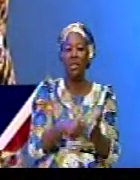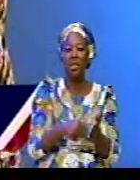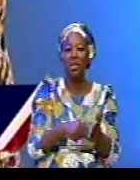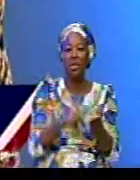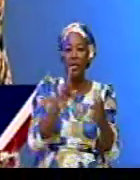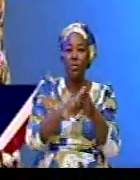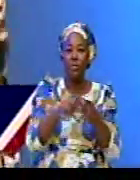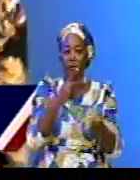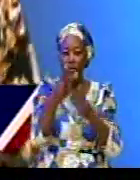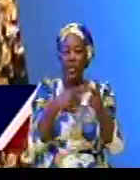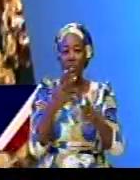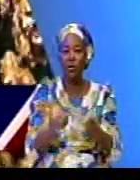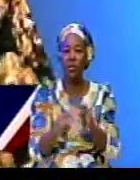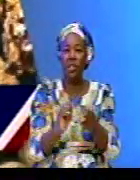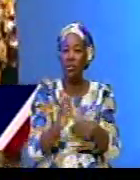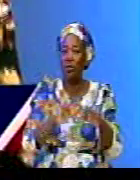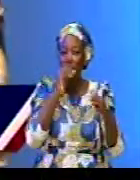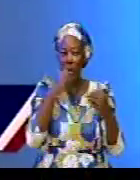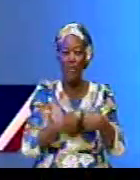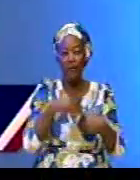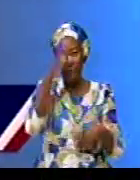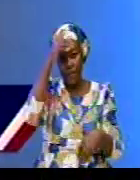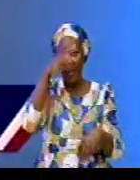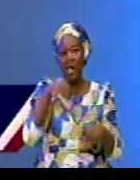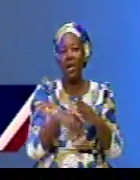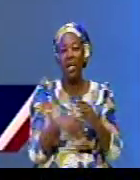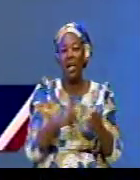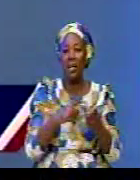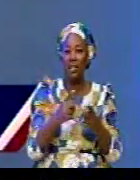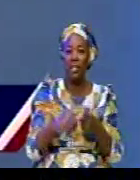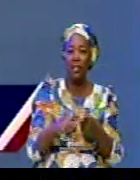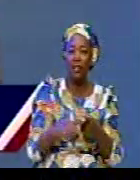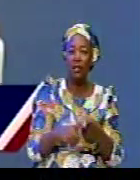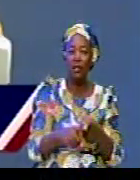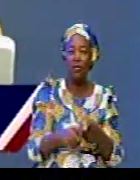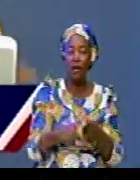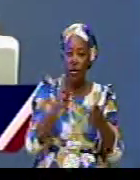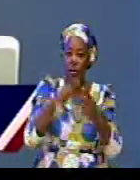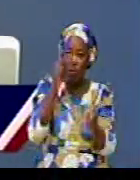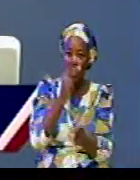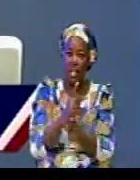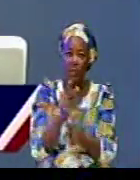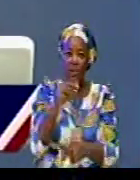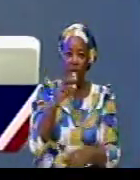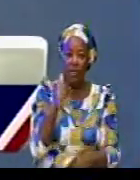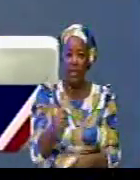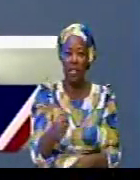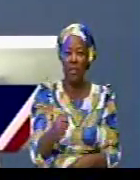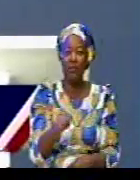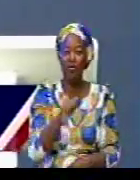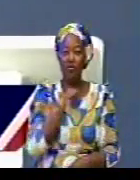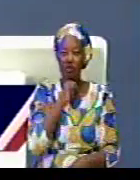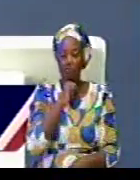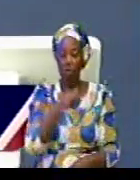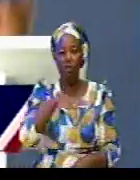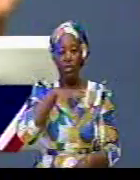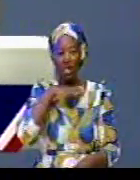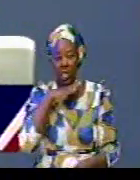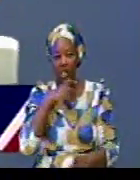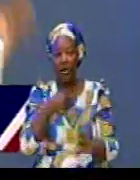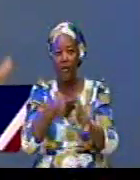and the Father is this, to visit the fatherless and the widows in the affliction, look at this, and to